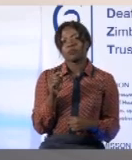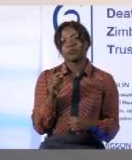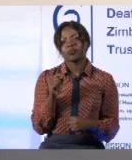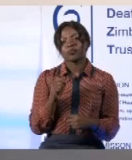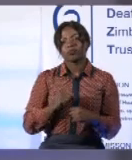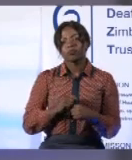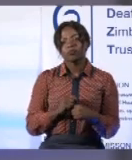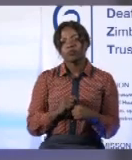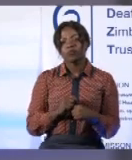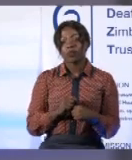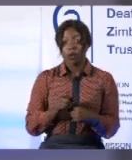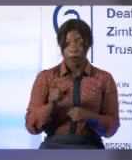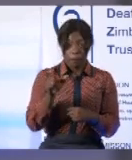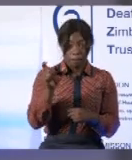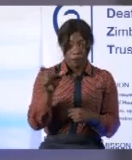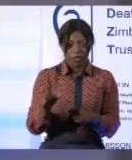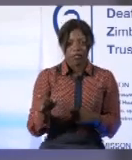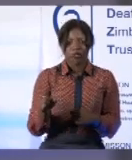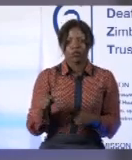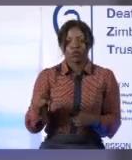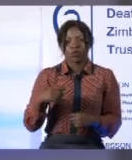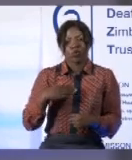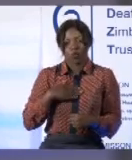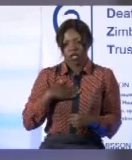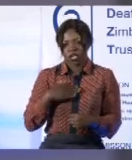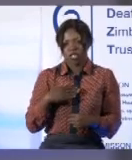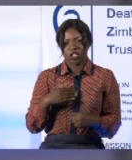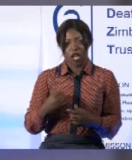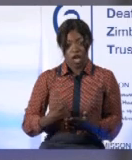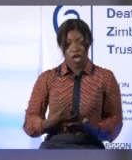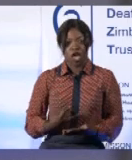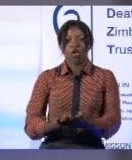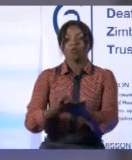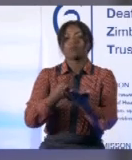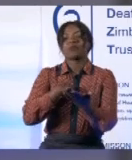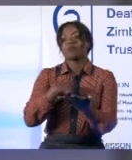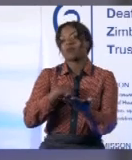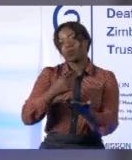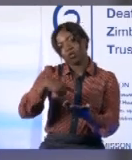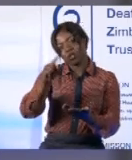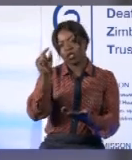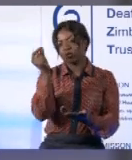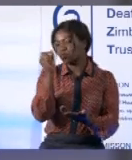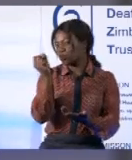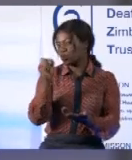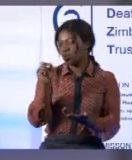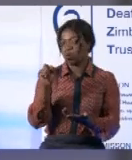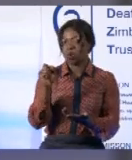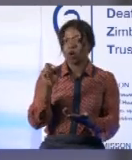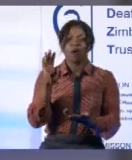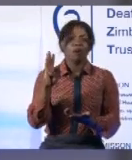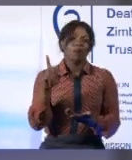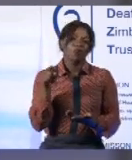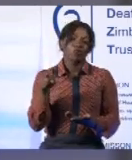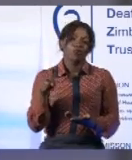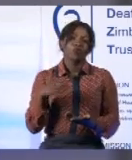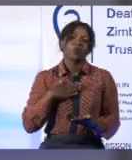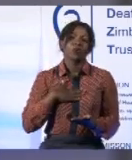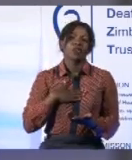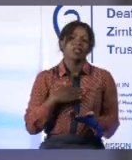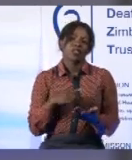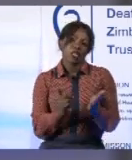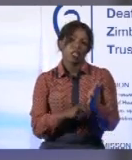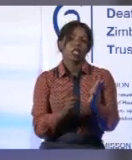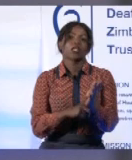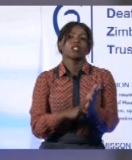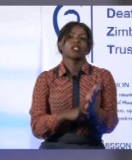there was a client who was willing to help me to proceed with my education, but actually I doubted TTSA so that we can have sex and